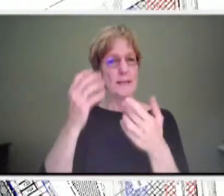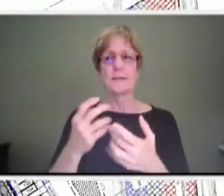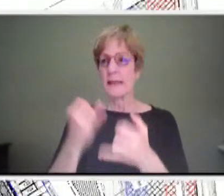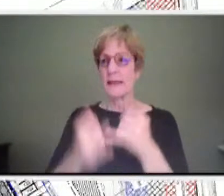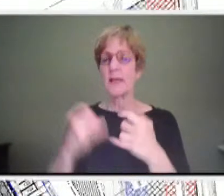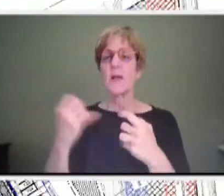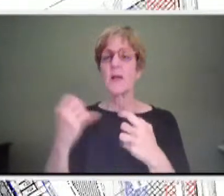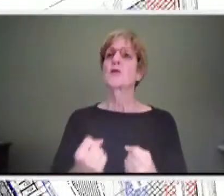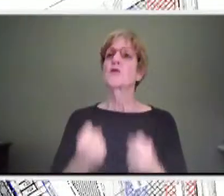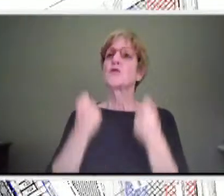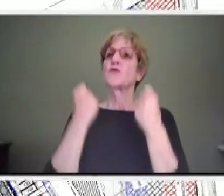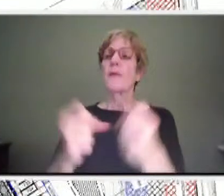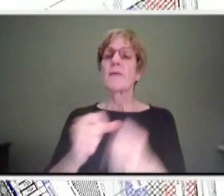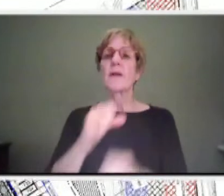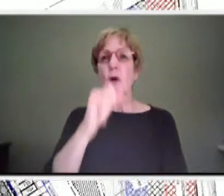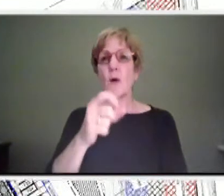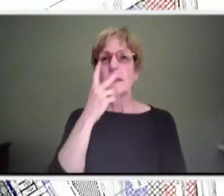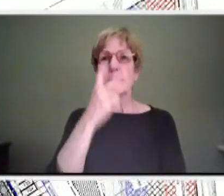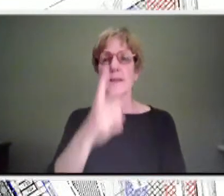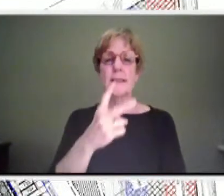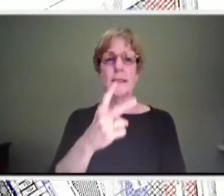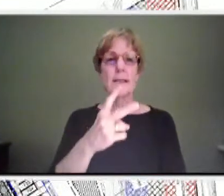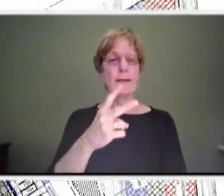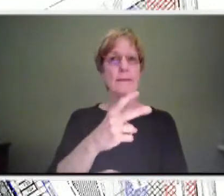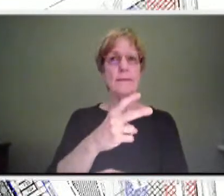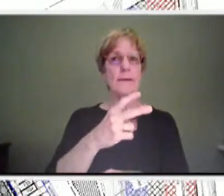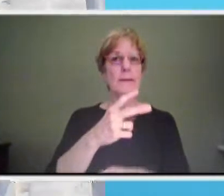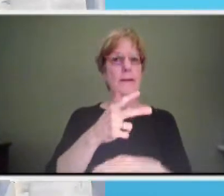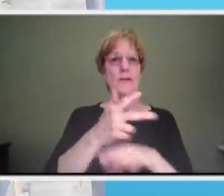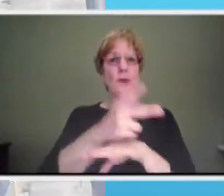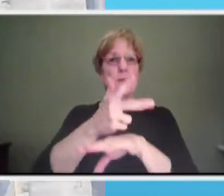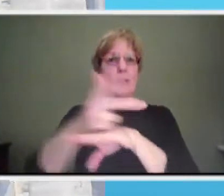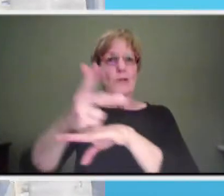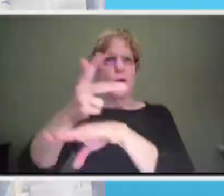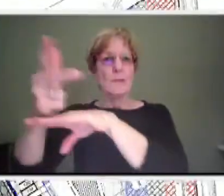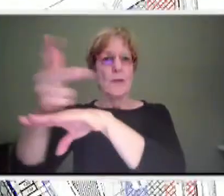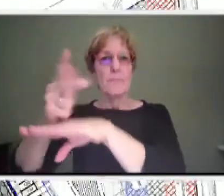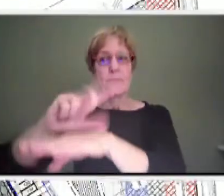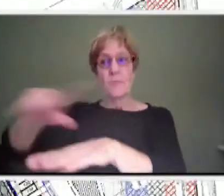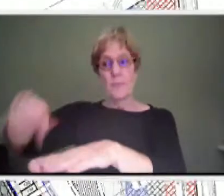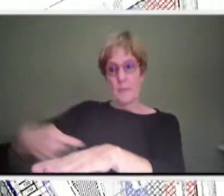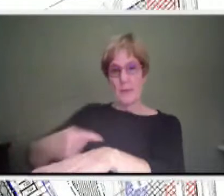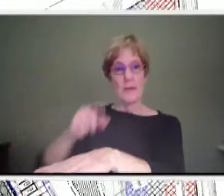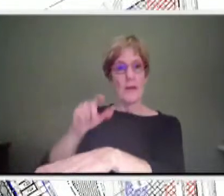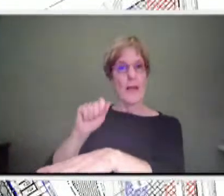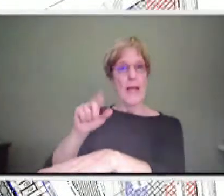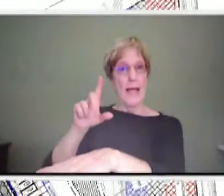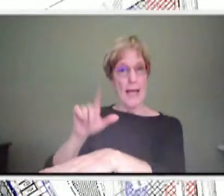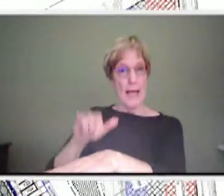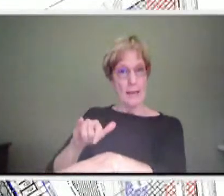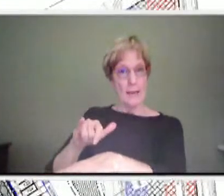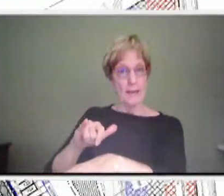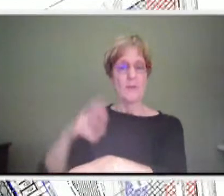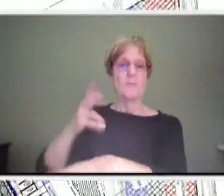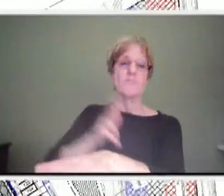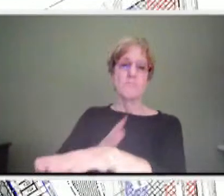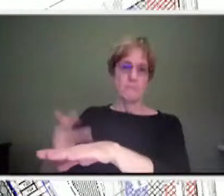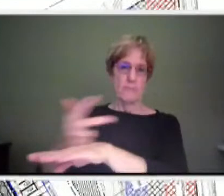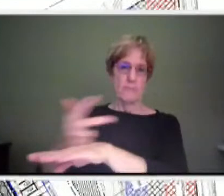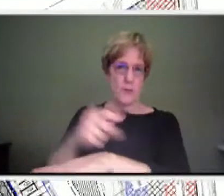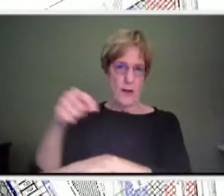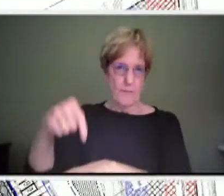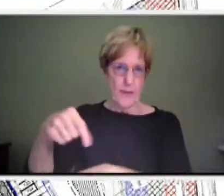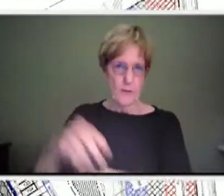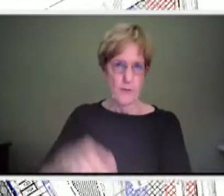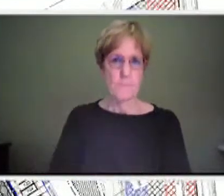driveway, garage door. We have all alleys to the rear, which is a commitment the team is making. The specific builder